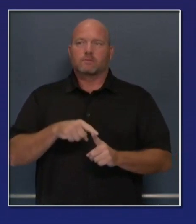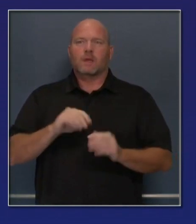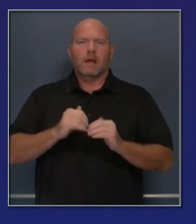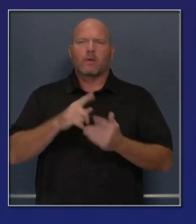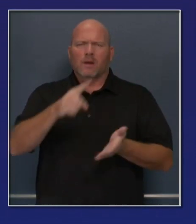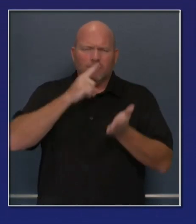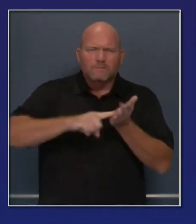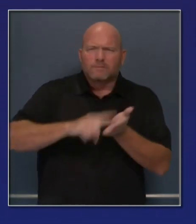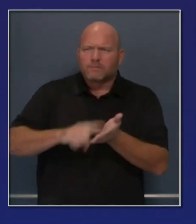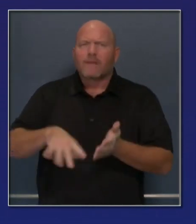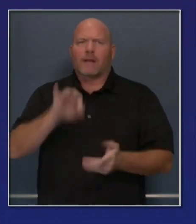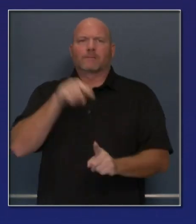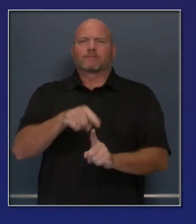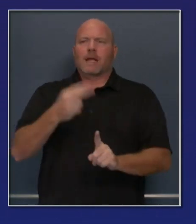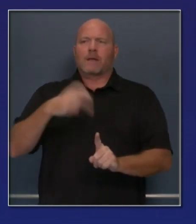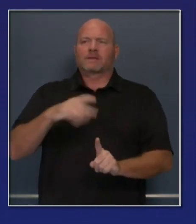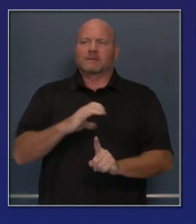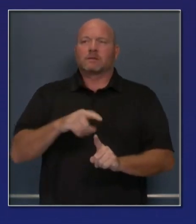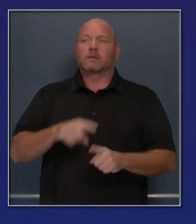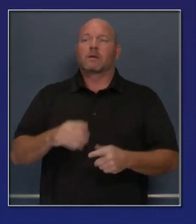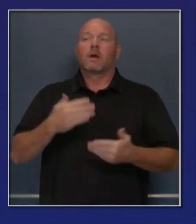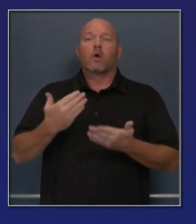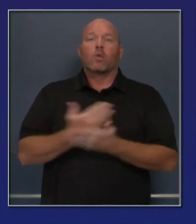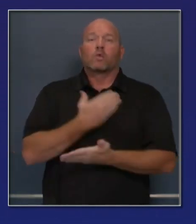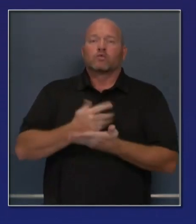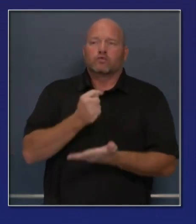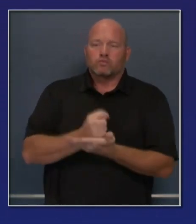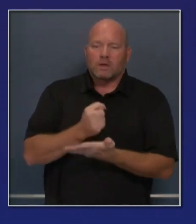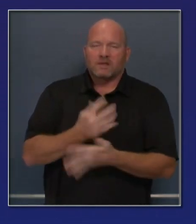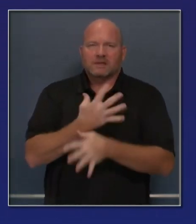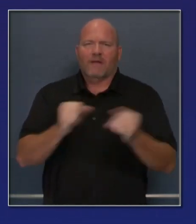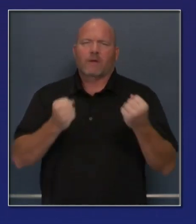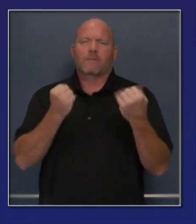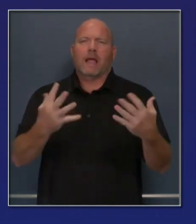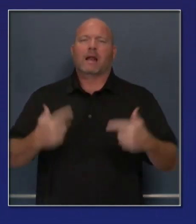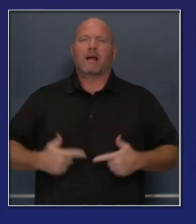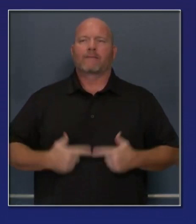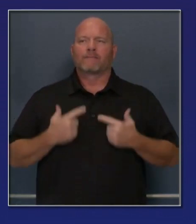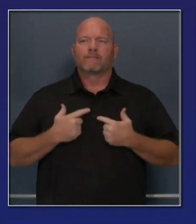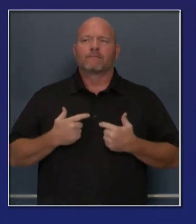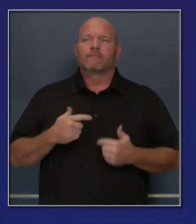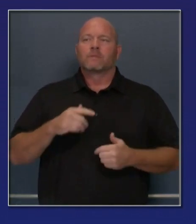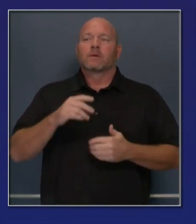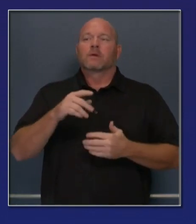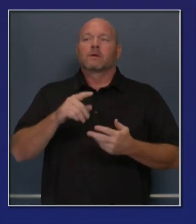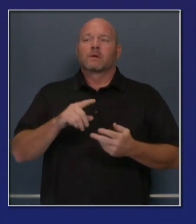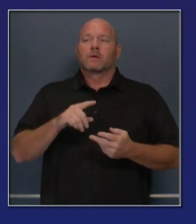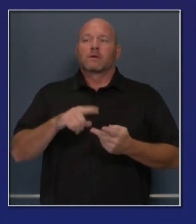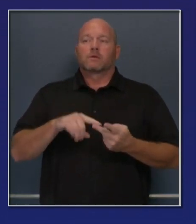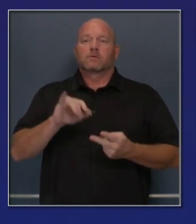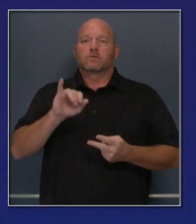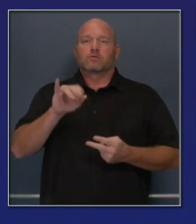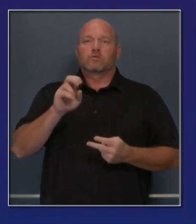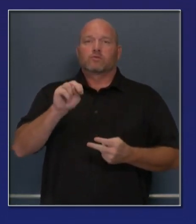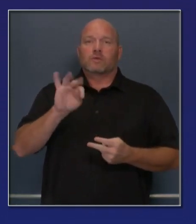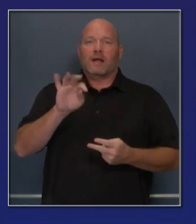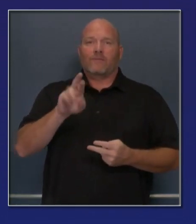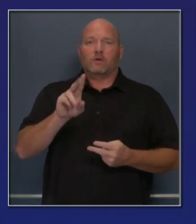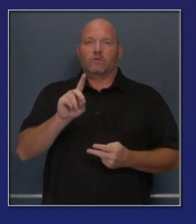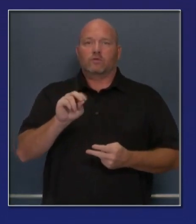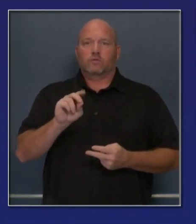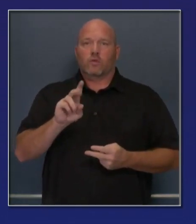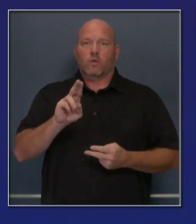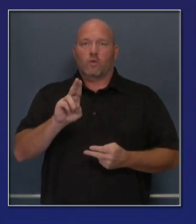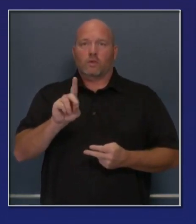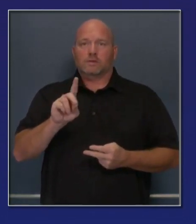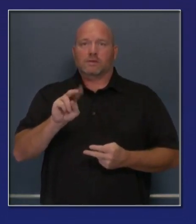new treatments that have saved countless lives. And finally, Dr. Jennifer Doudna, who was honored for her discovery